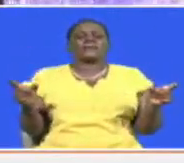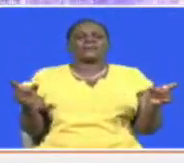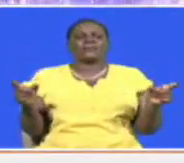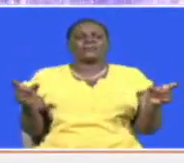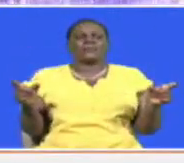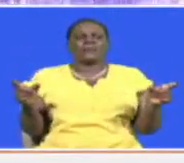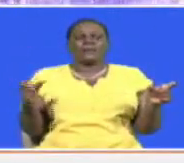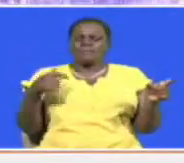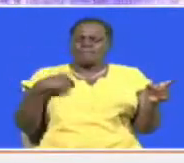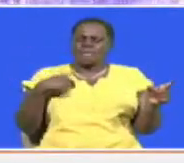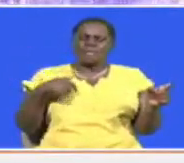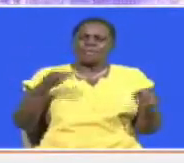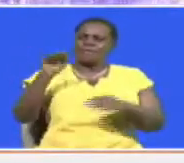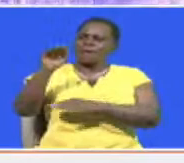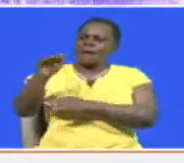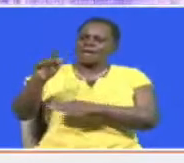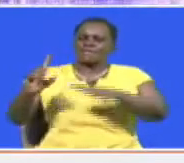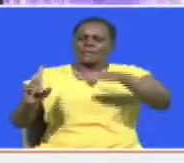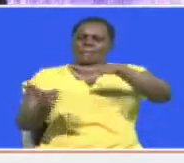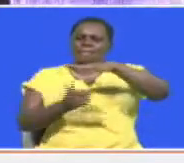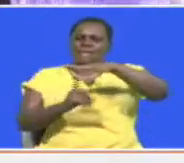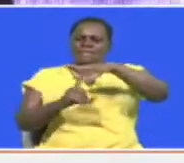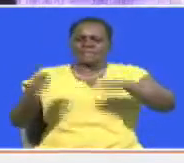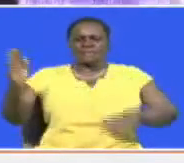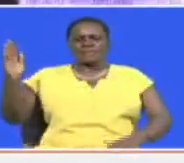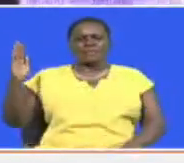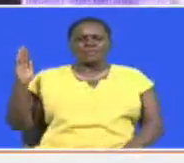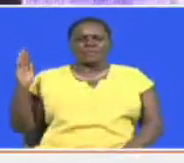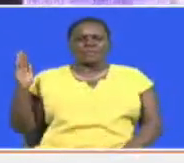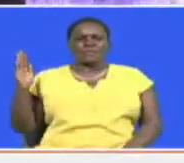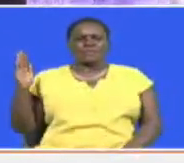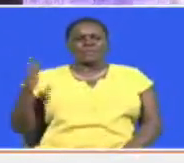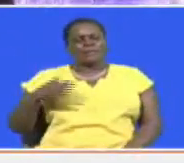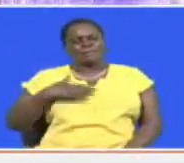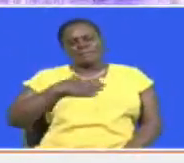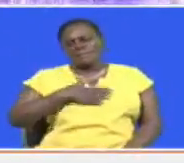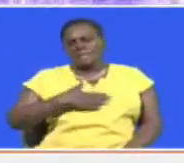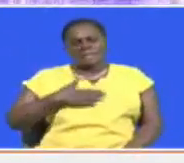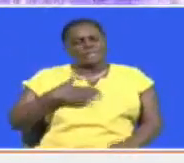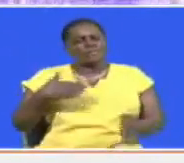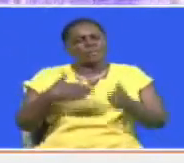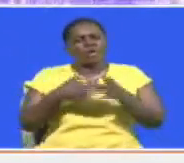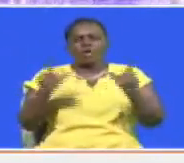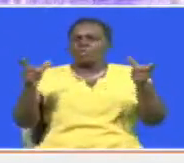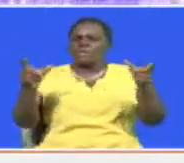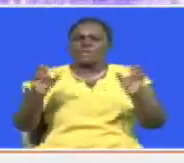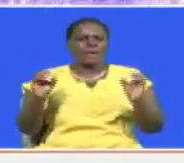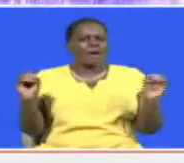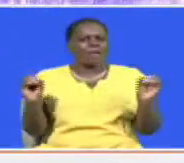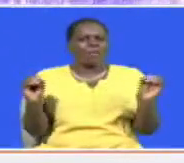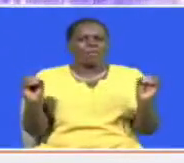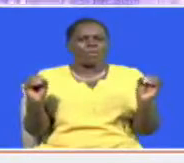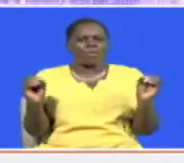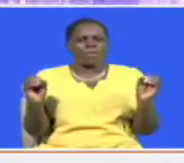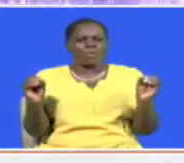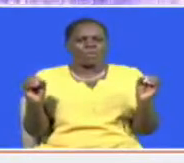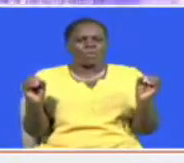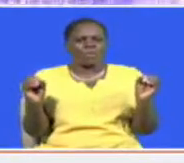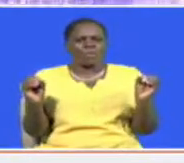I've called my friend, the Minister for Security, that please don't block the media from going to